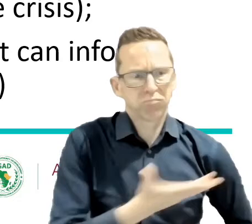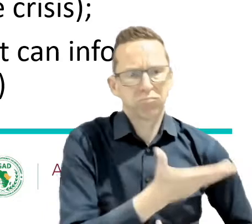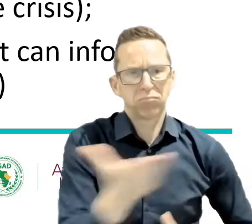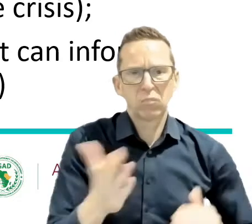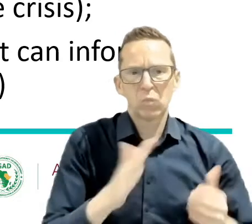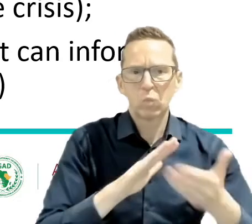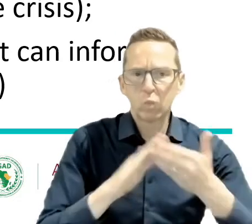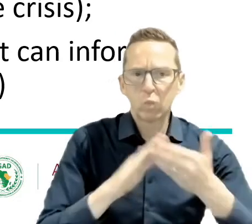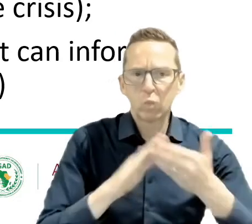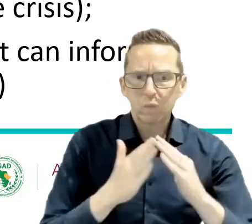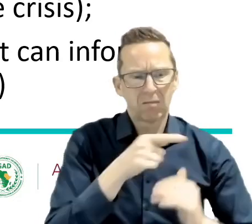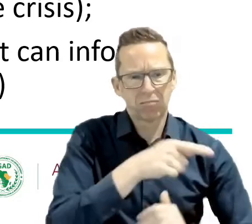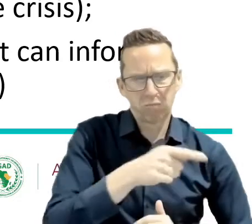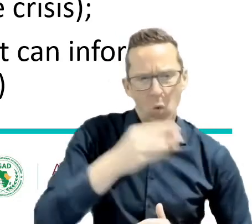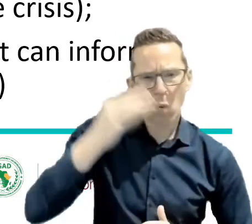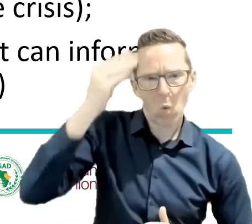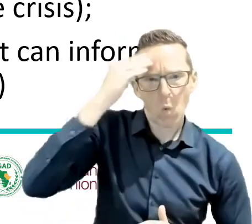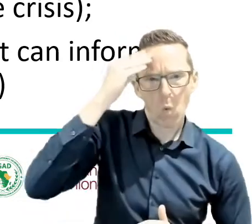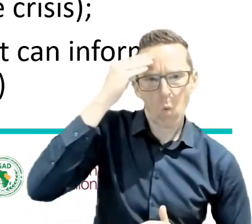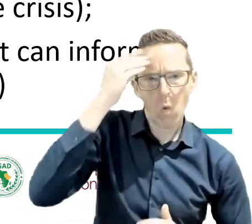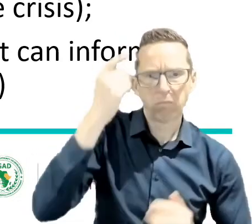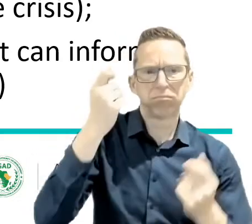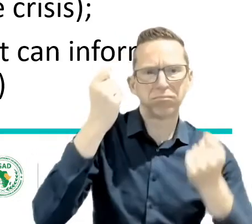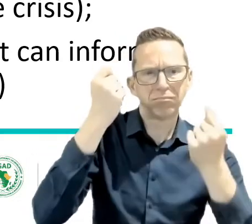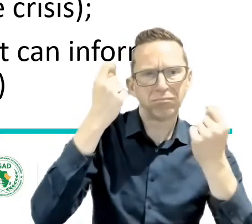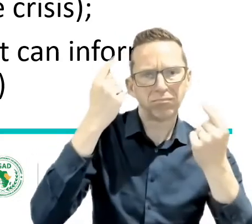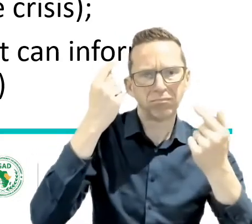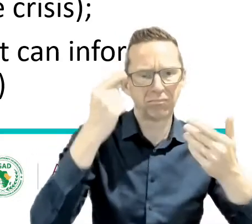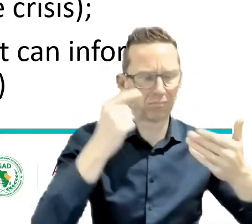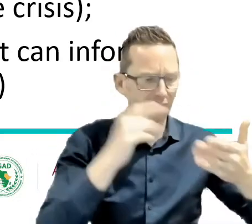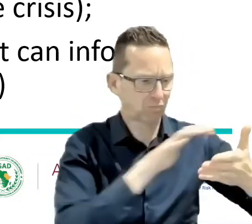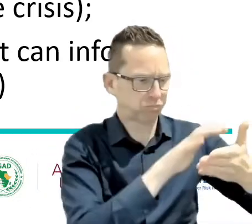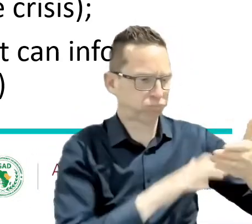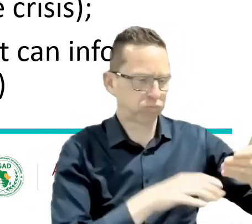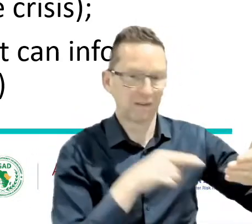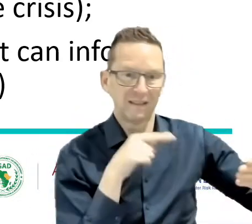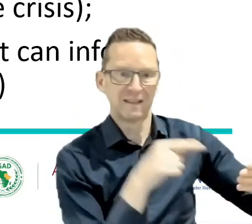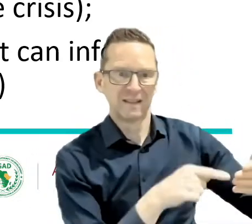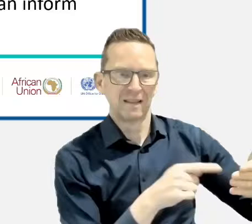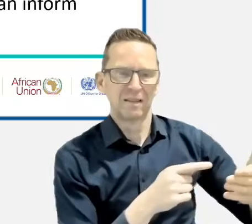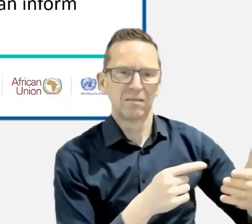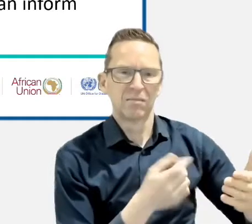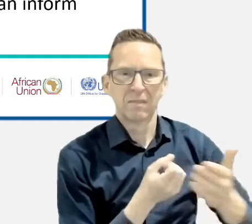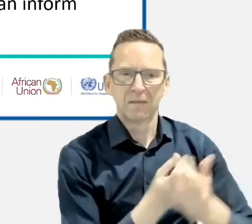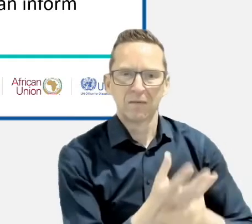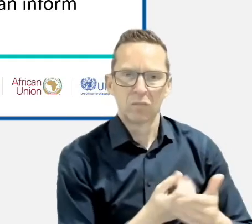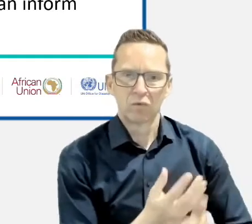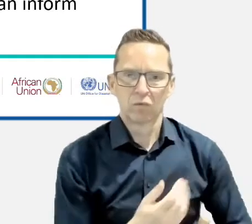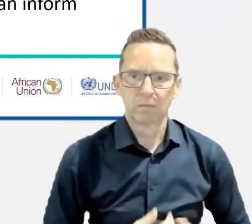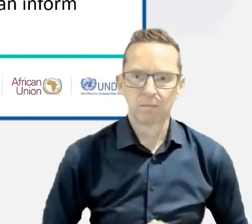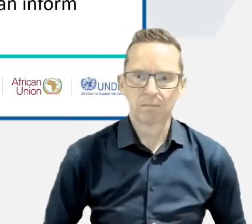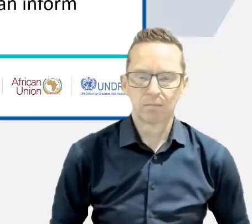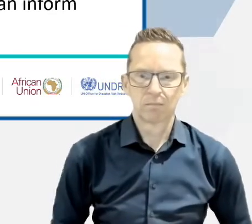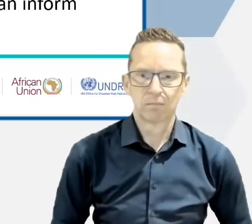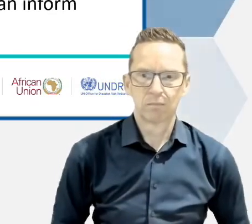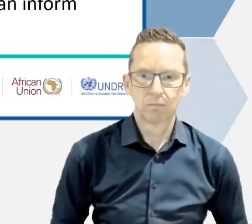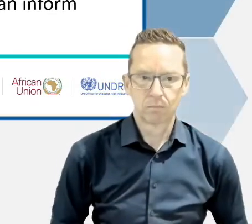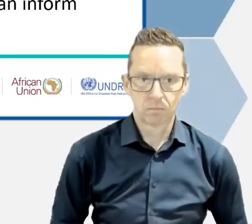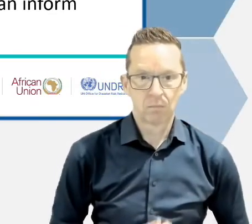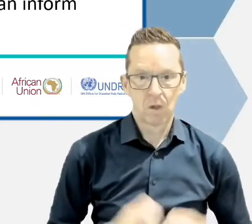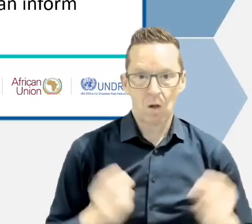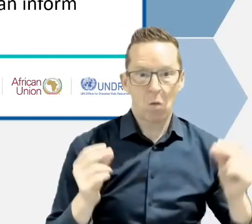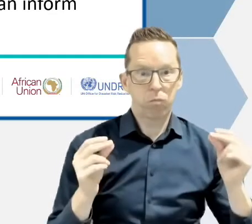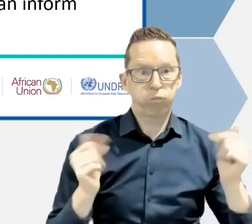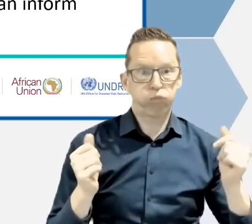speak to about today is how we need data that is immediately usable. both for, as I said, preparedness and